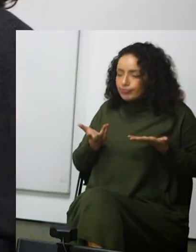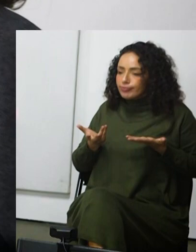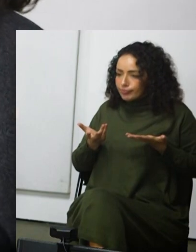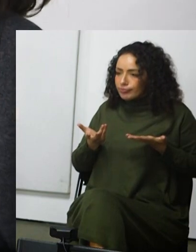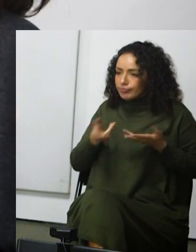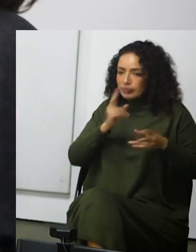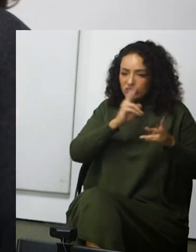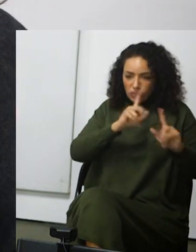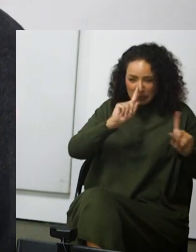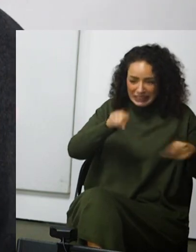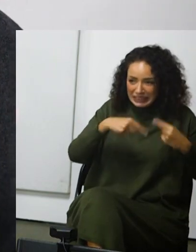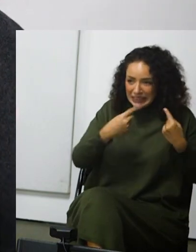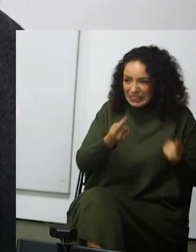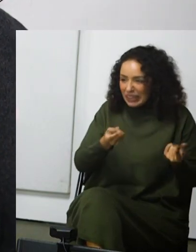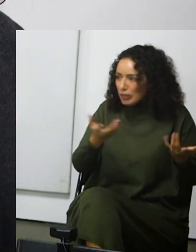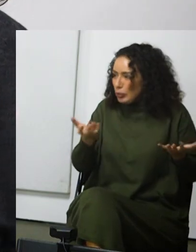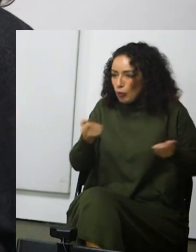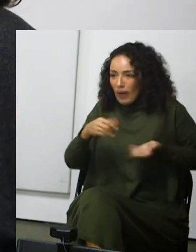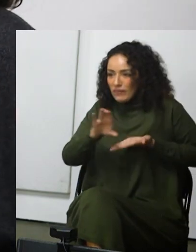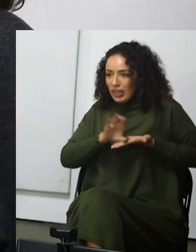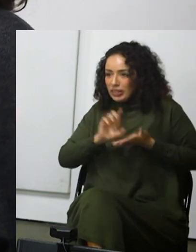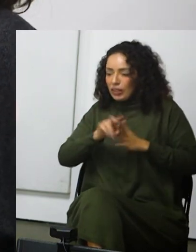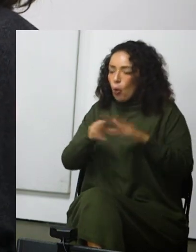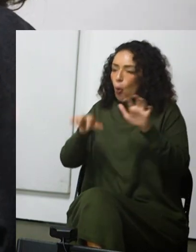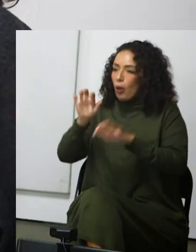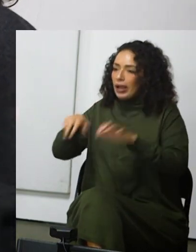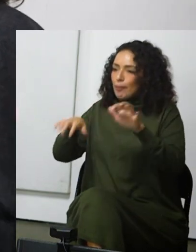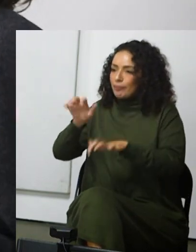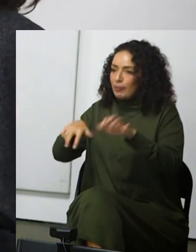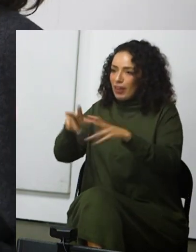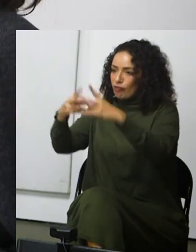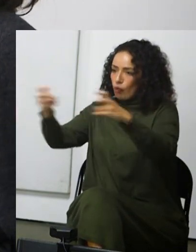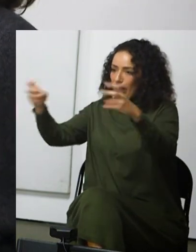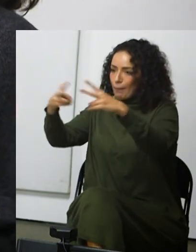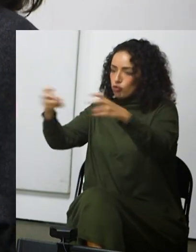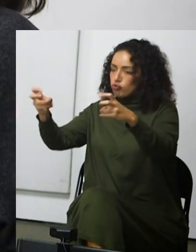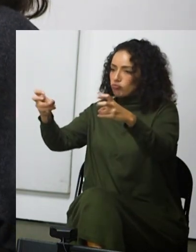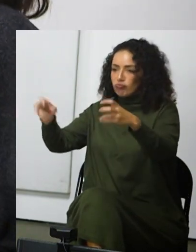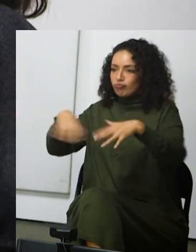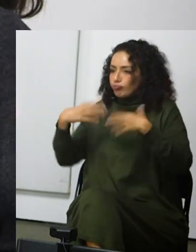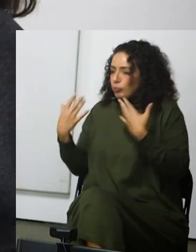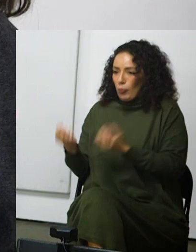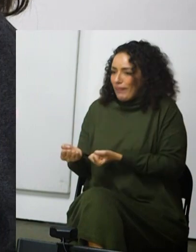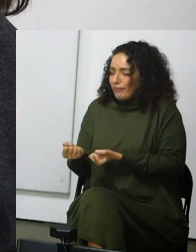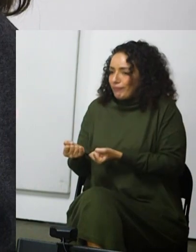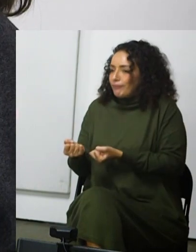have interpreters or caption writers or some of these things,